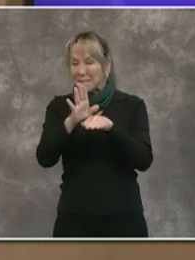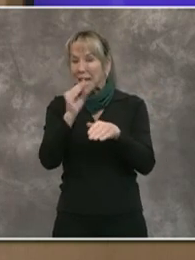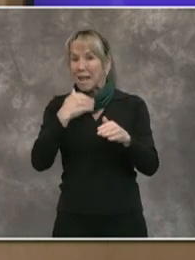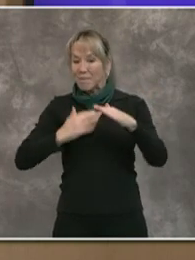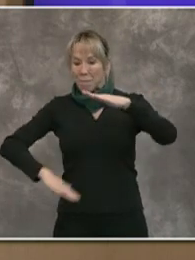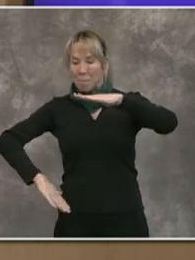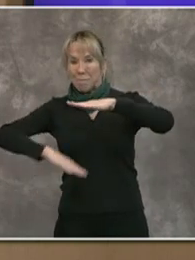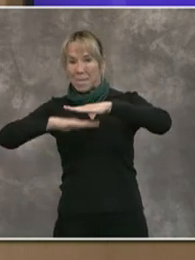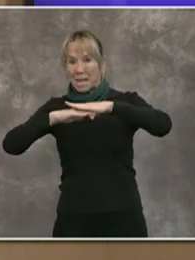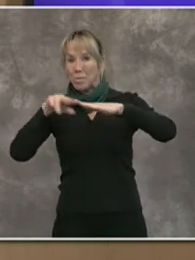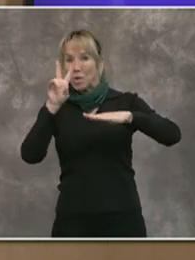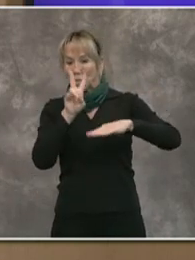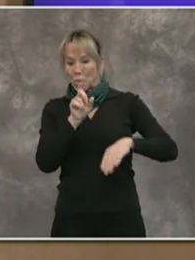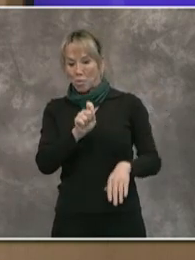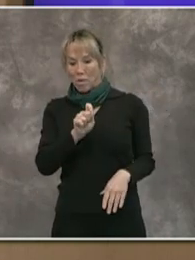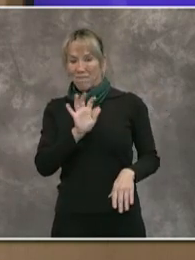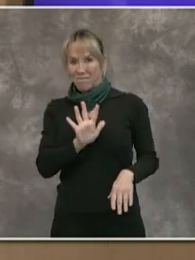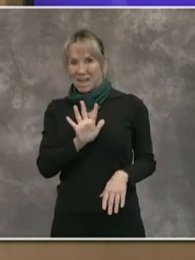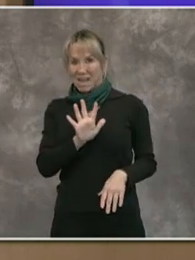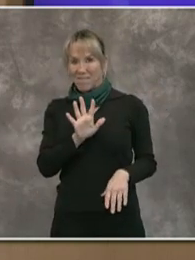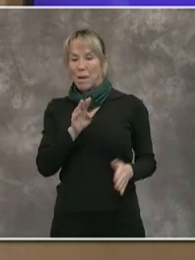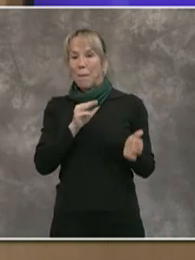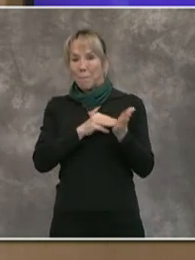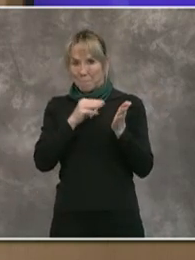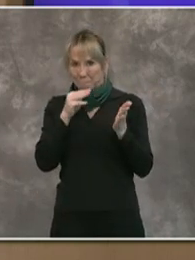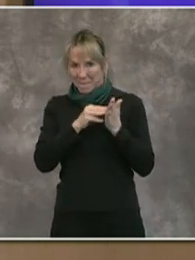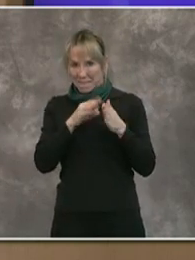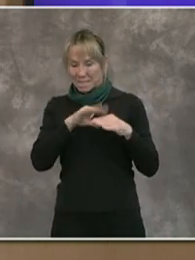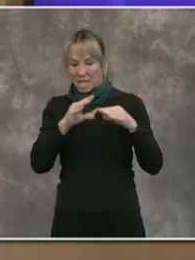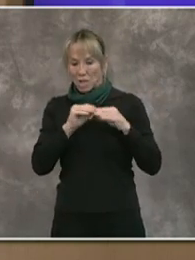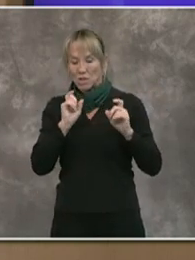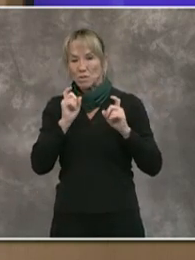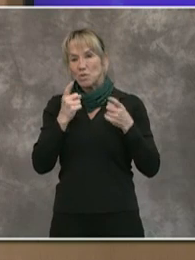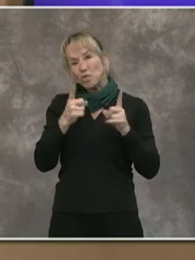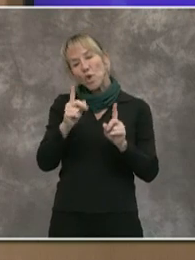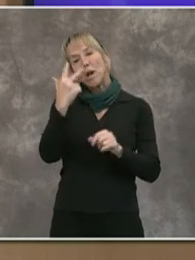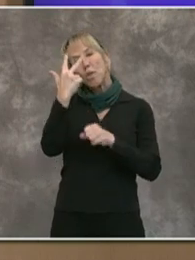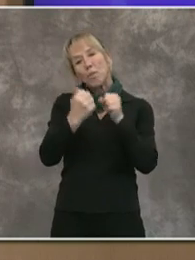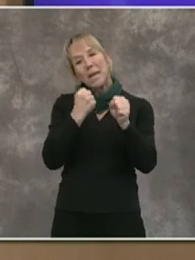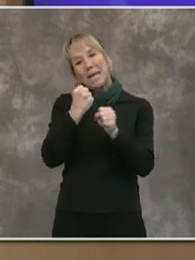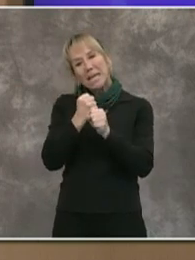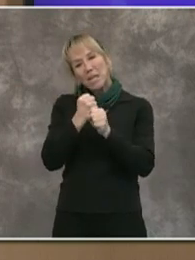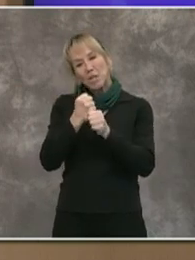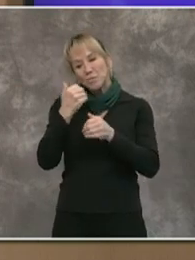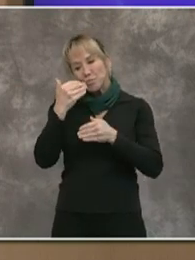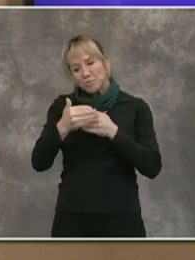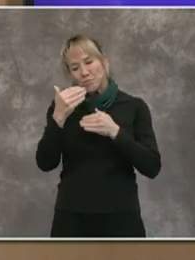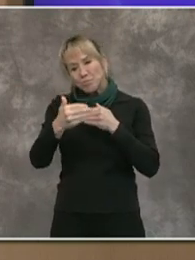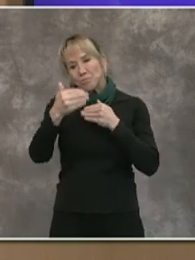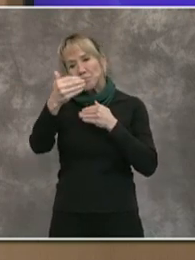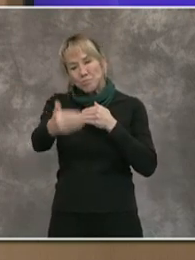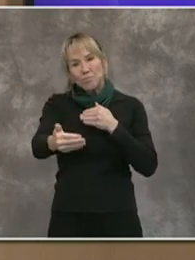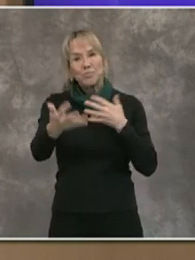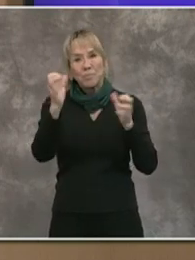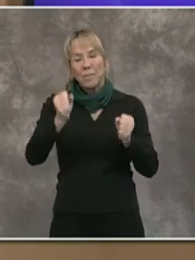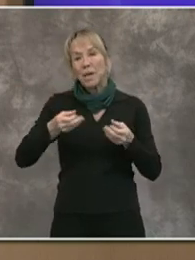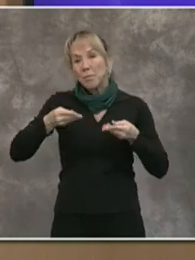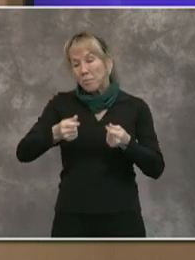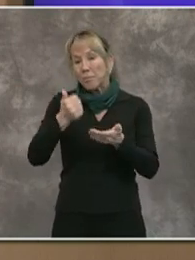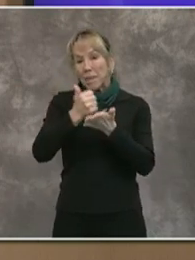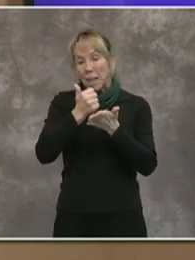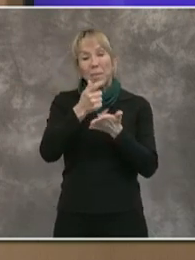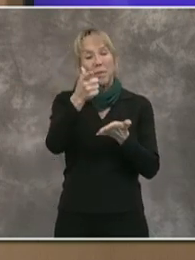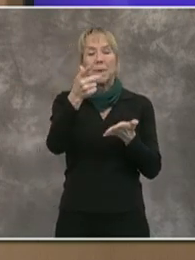$2.5 million enrolled over a 3-year period. To learn about these resources, we encourage you to visit the State of California